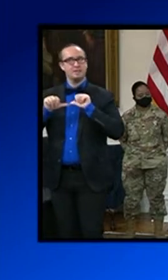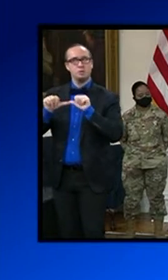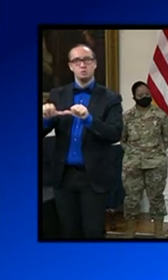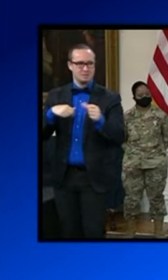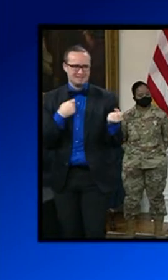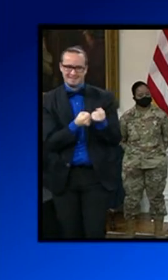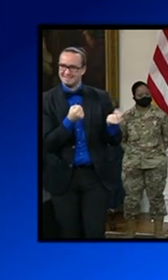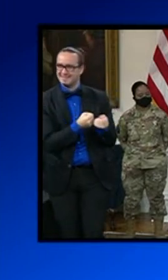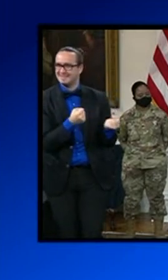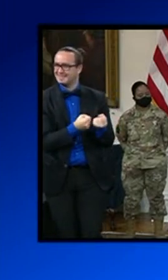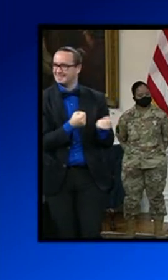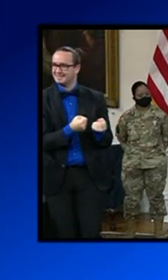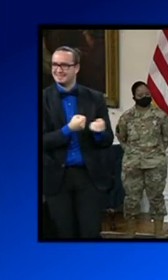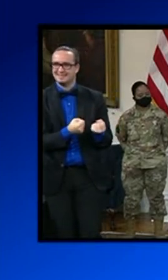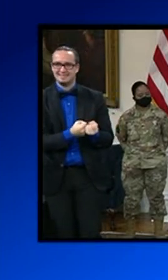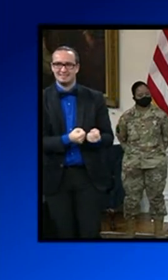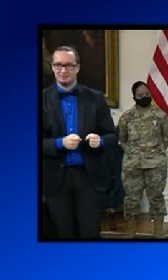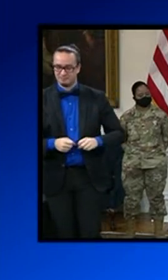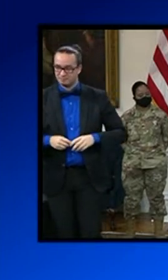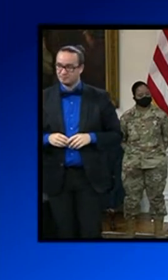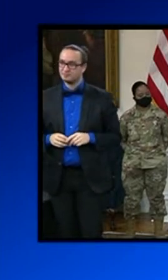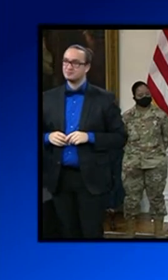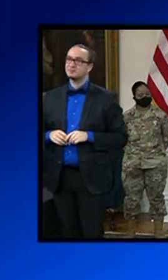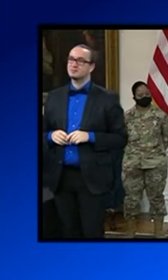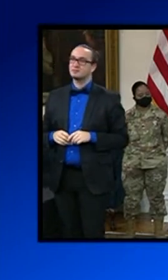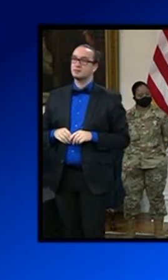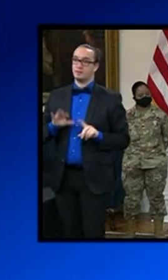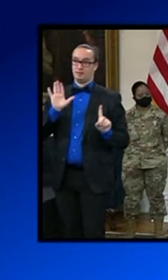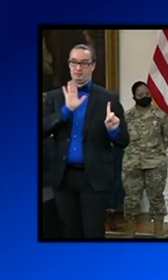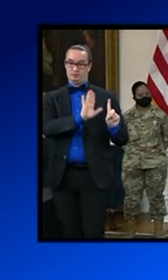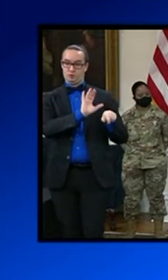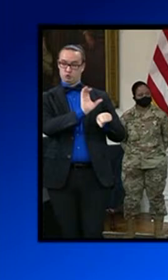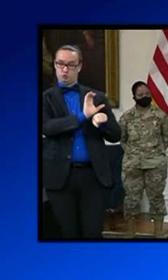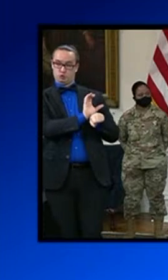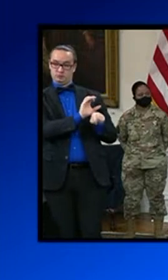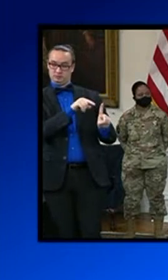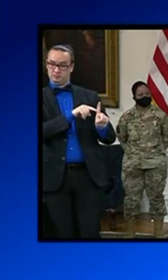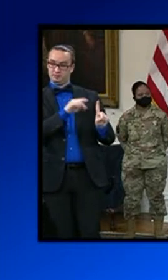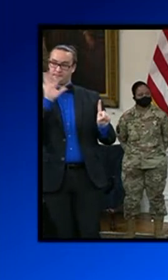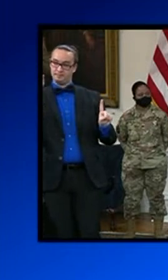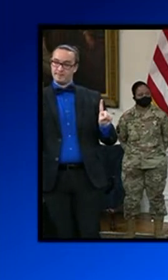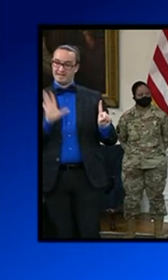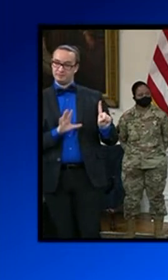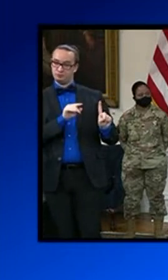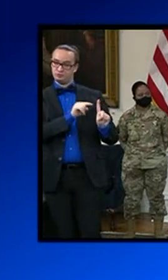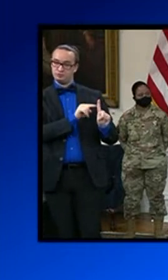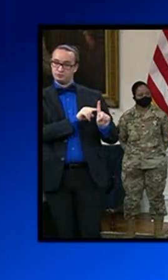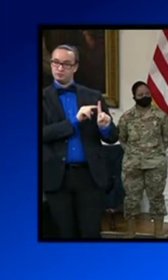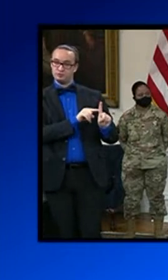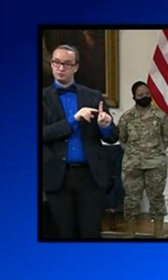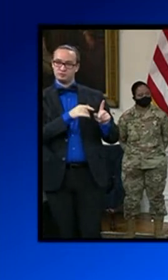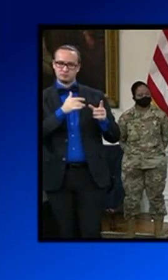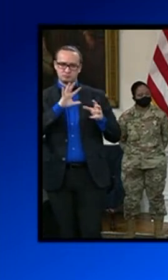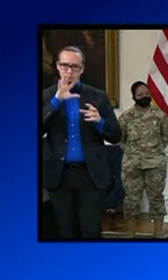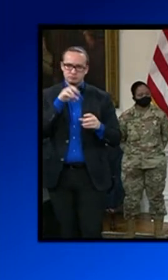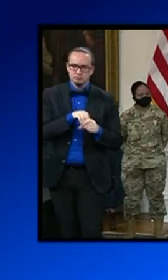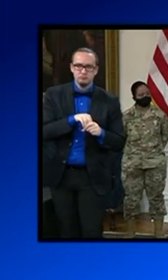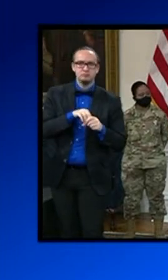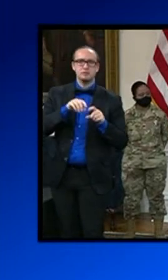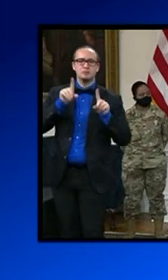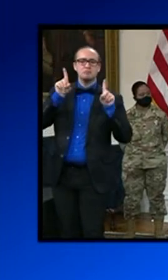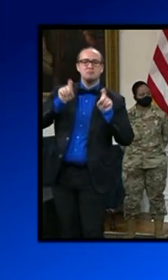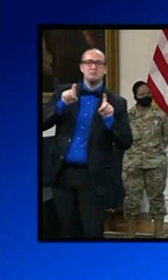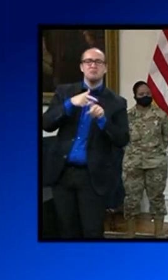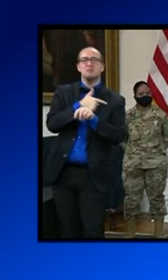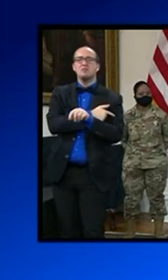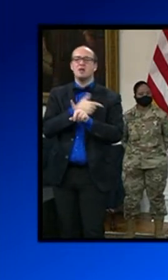Watley, took part, or is taking part, I should say, in a vaccine trial as we speak. And in Baltimore City, as